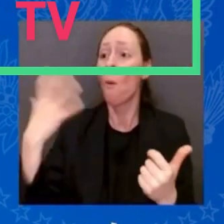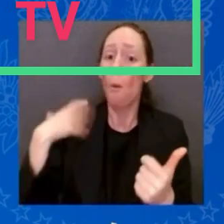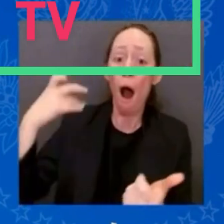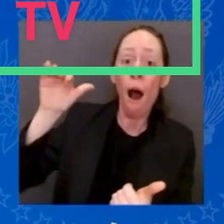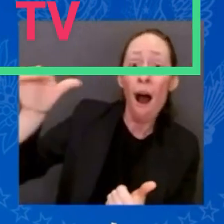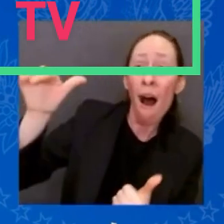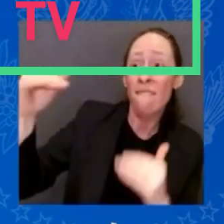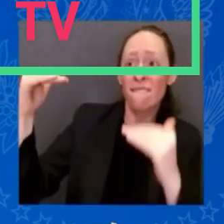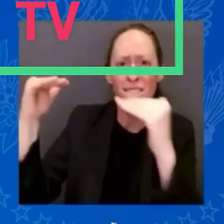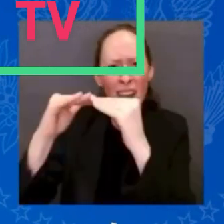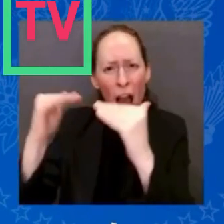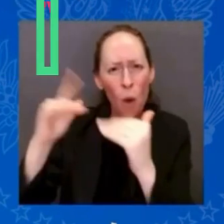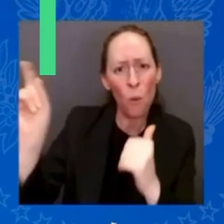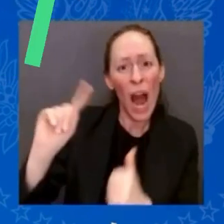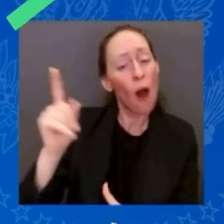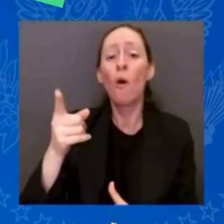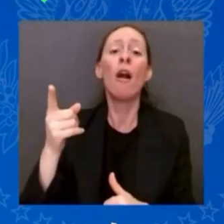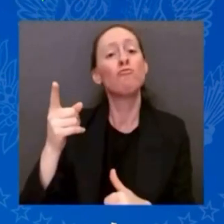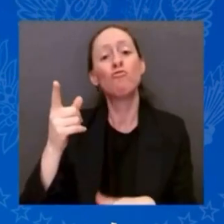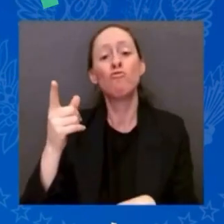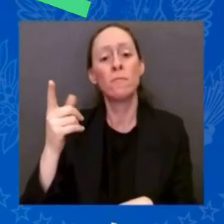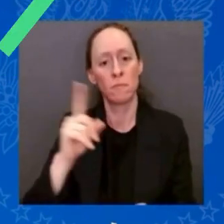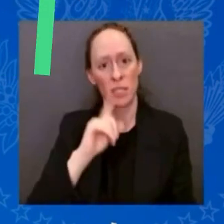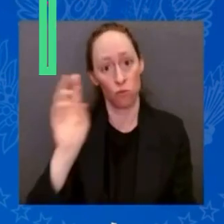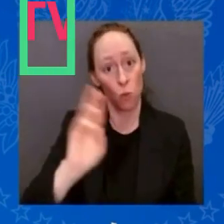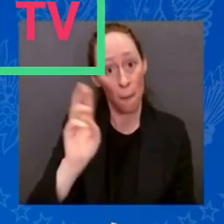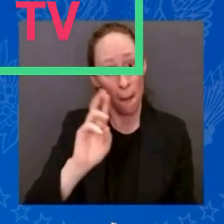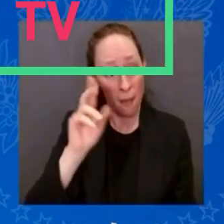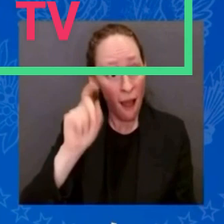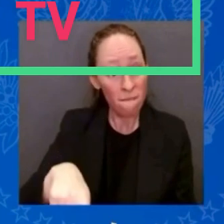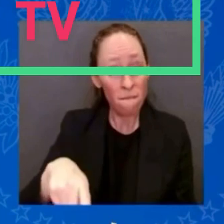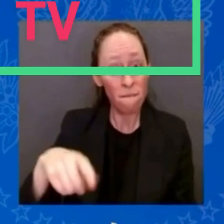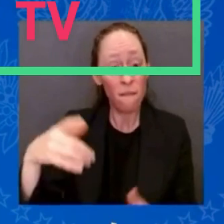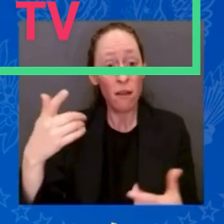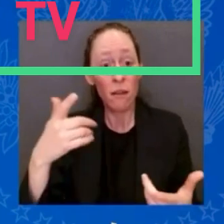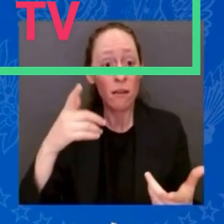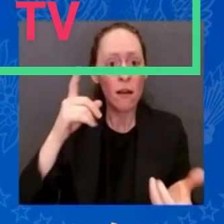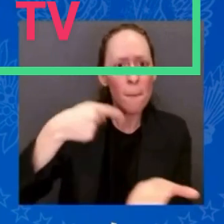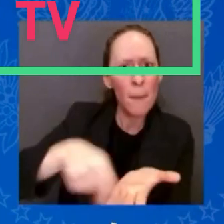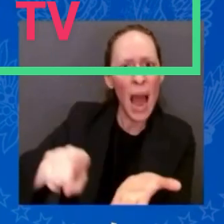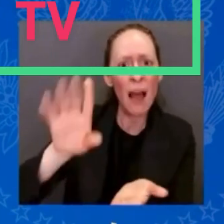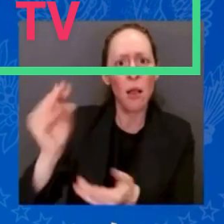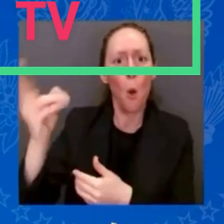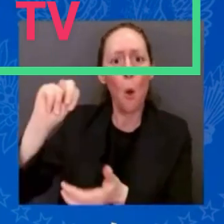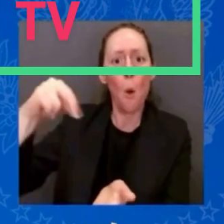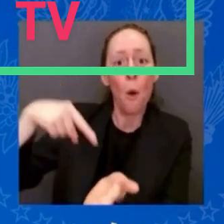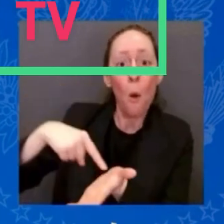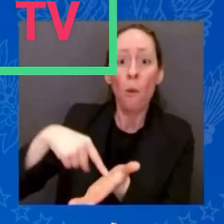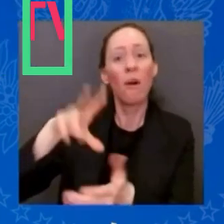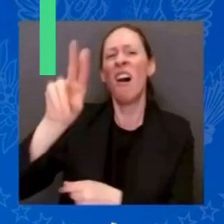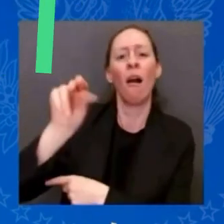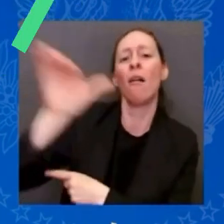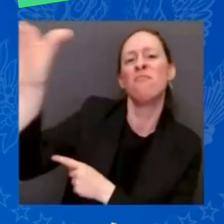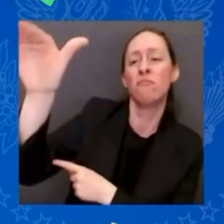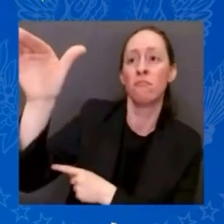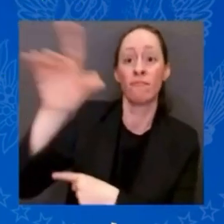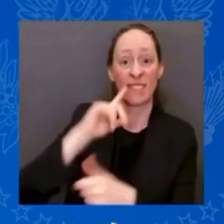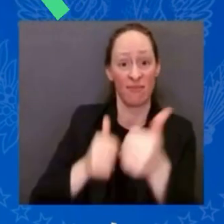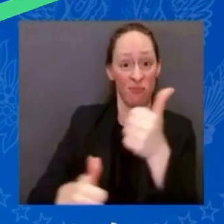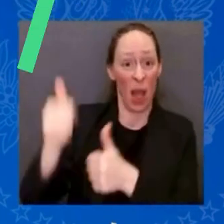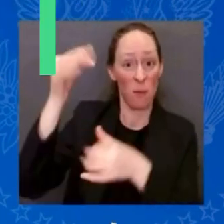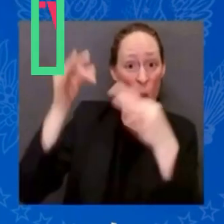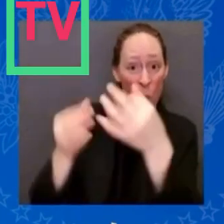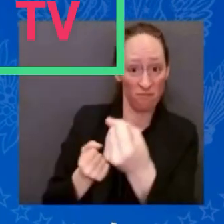have to pay. Today, the Supreme Court sided with them. I believe the court's decision to strike down my student debt relief program